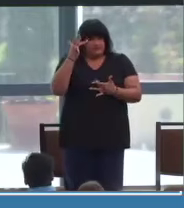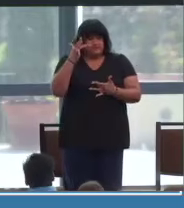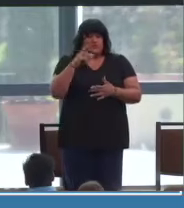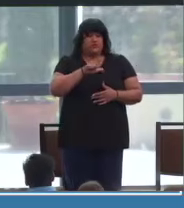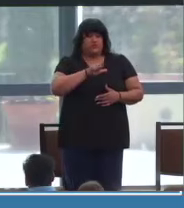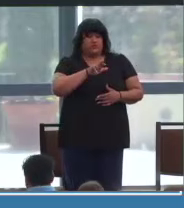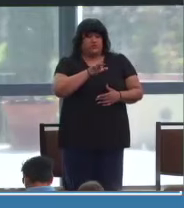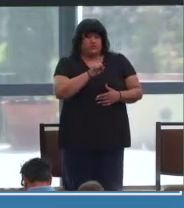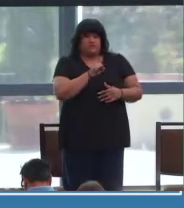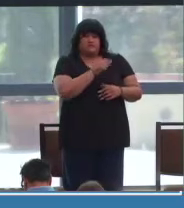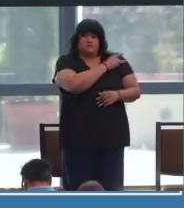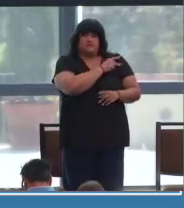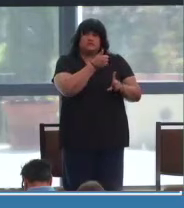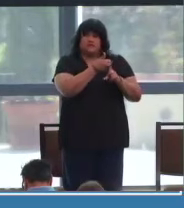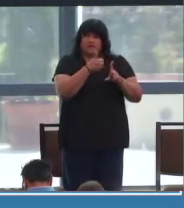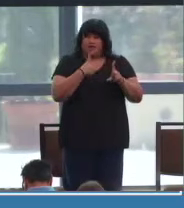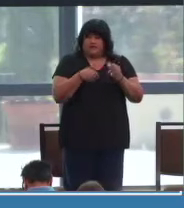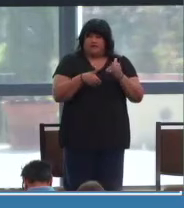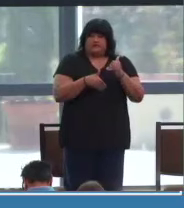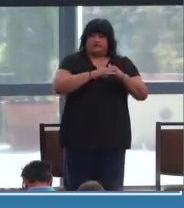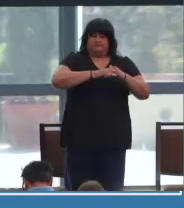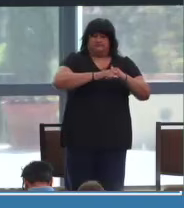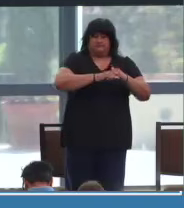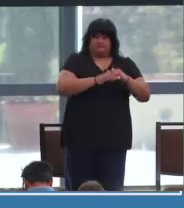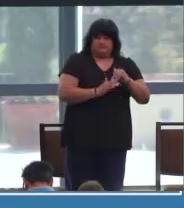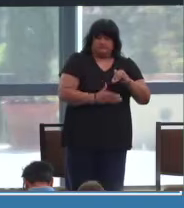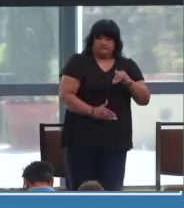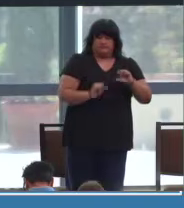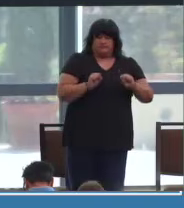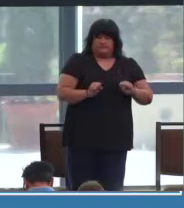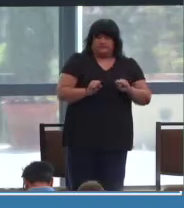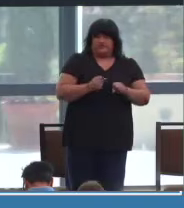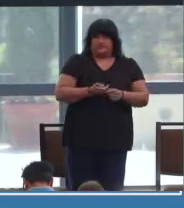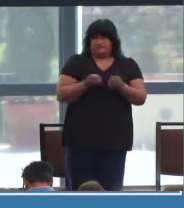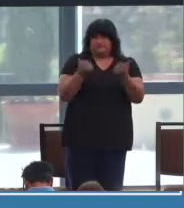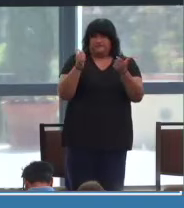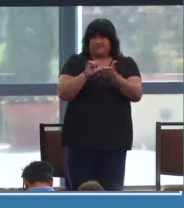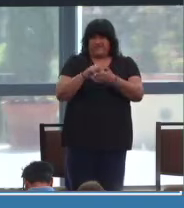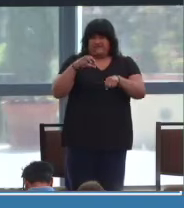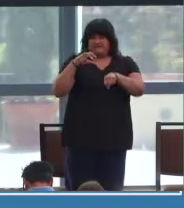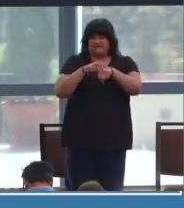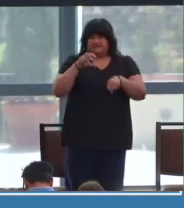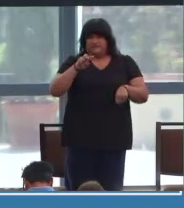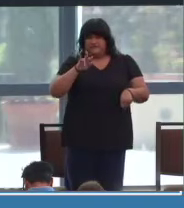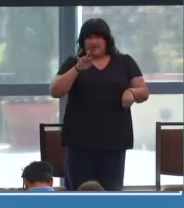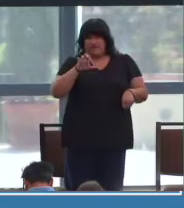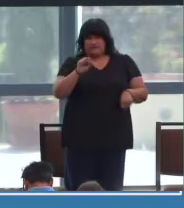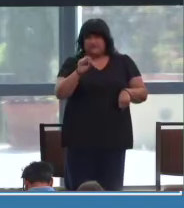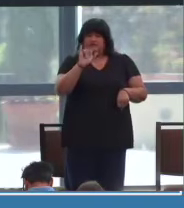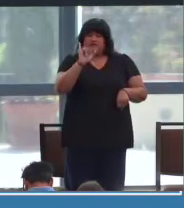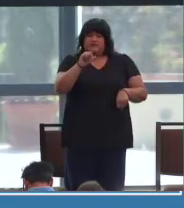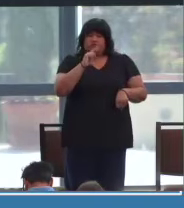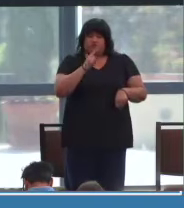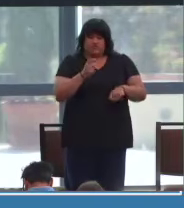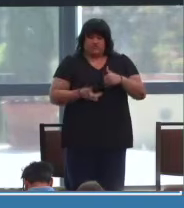lupus patients have a decreased ability to get rid of that HPV virus. And so that's one of the things that increases that risk for